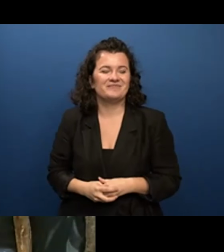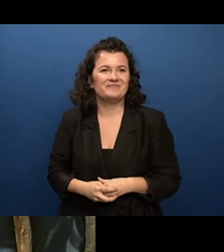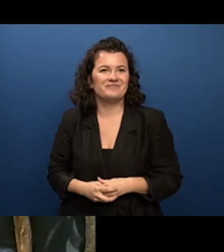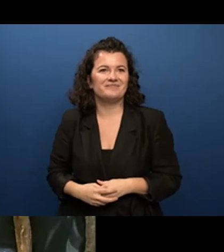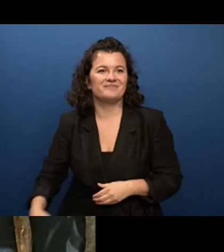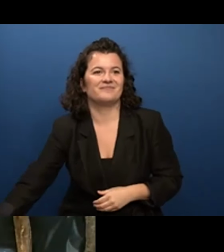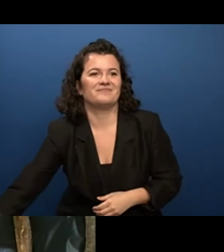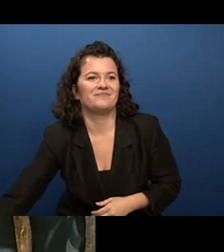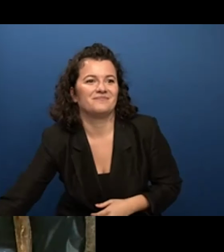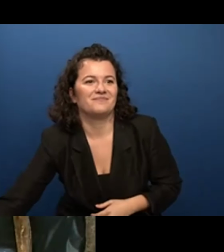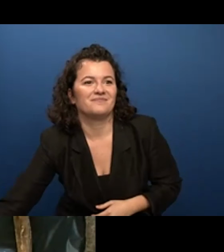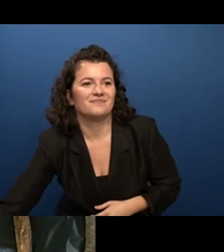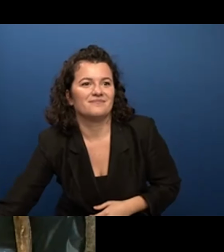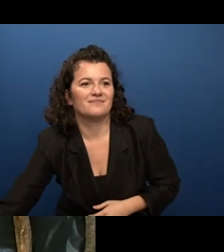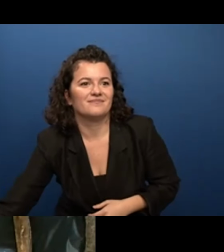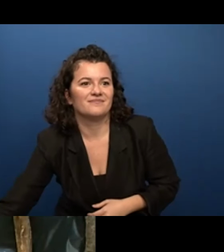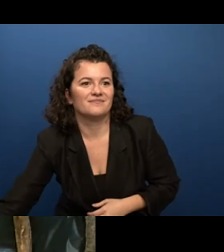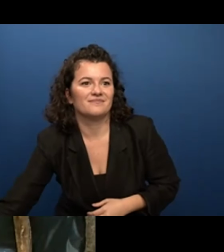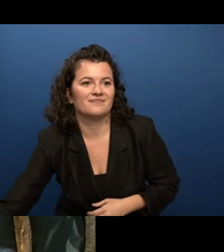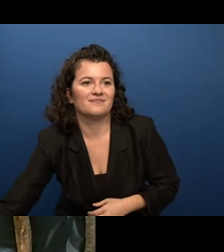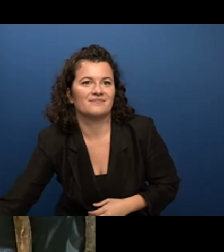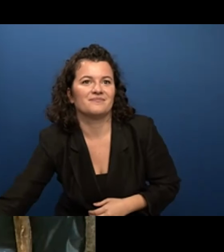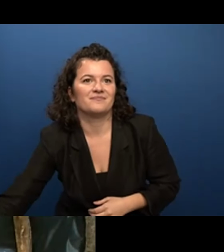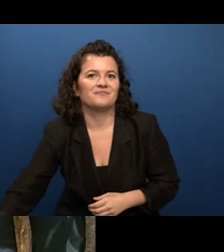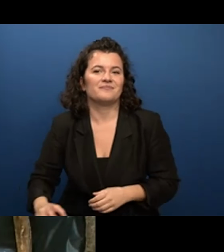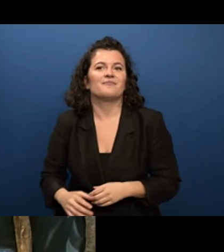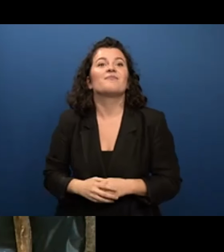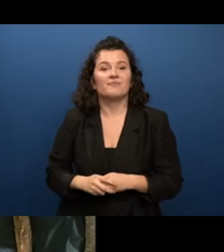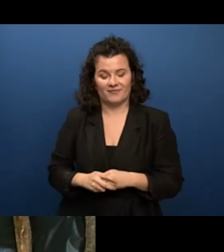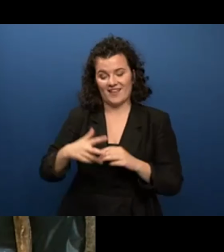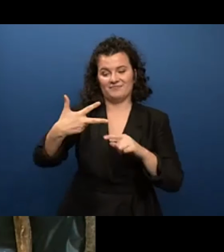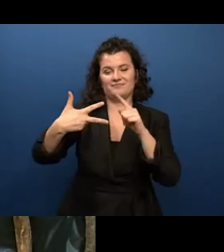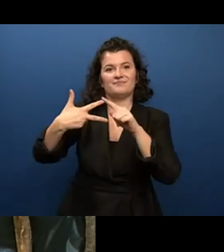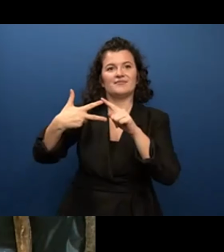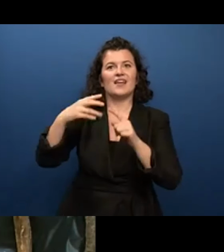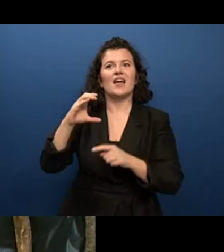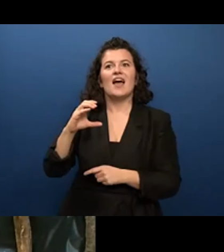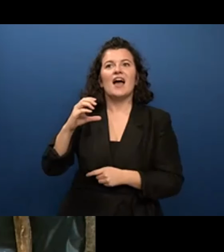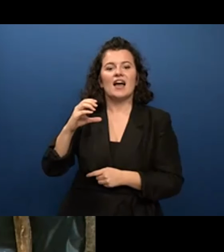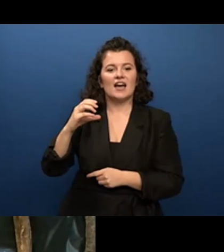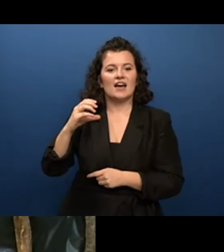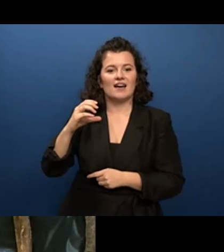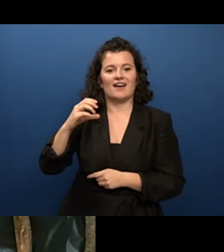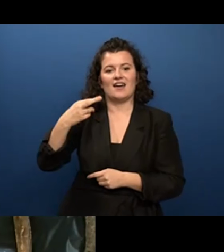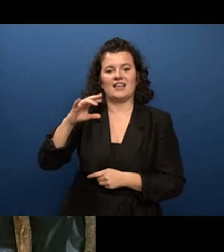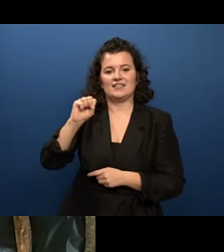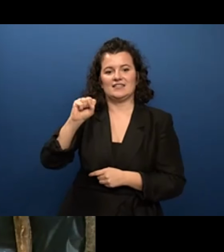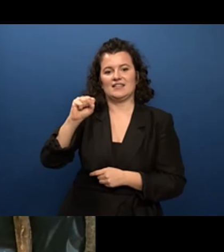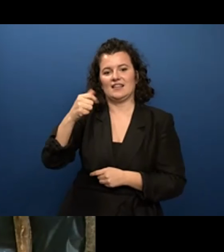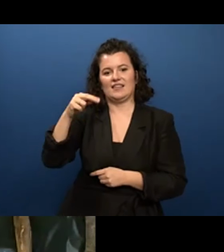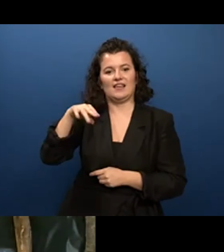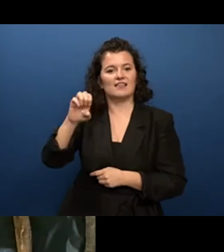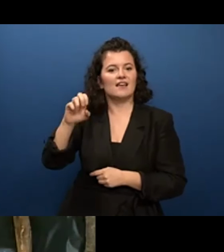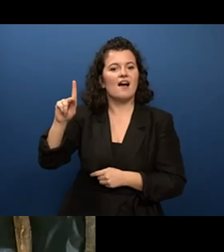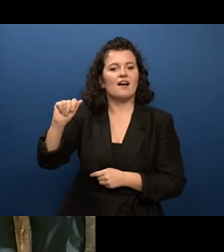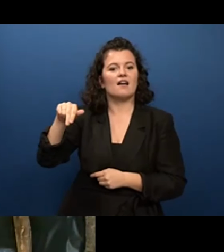Hello, everyone. We're also joined by Christine Candy, who is an Indigenous and disability rights activist